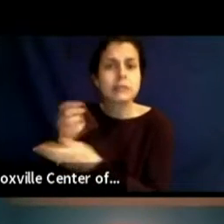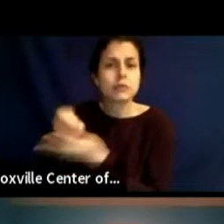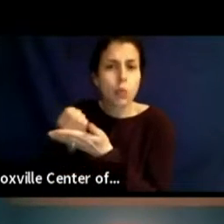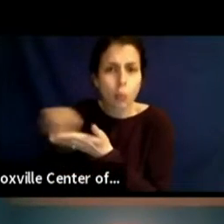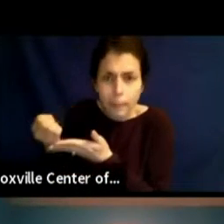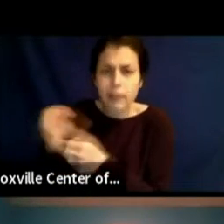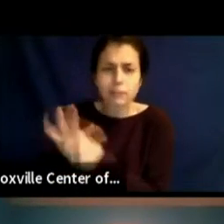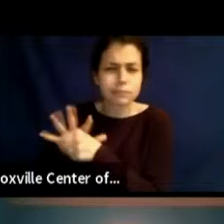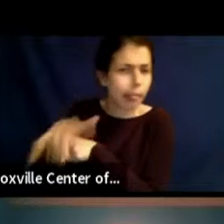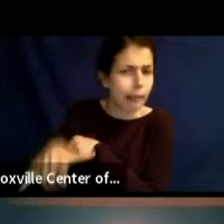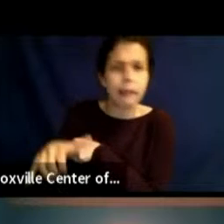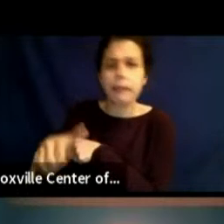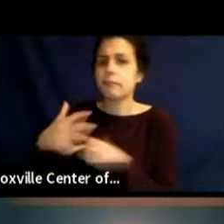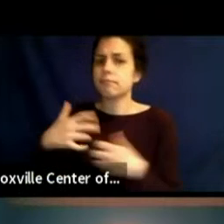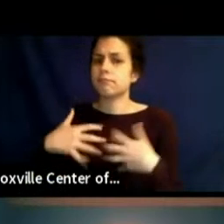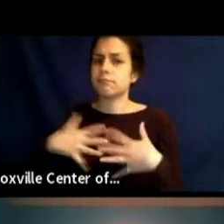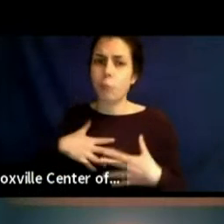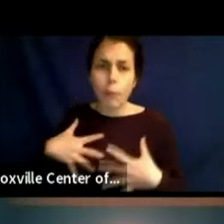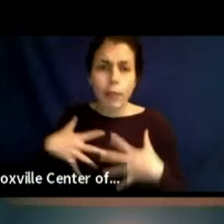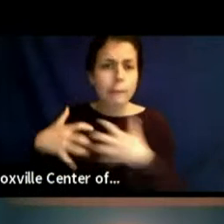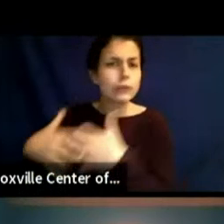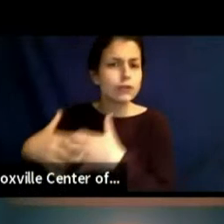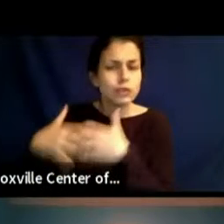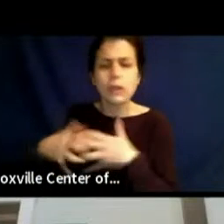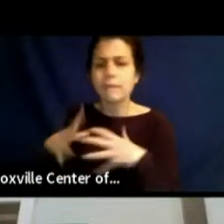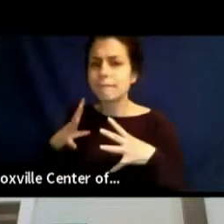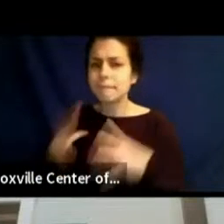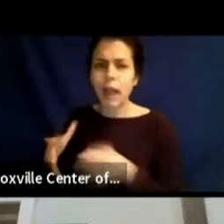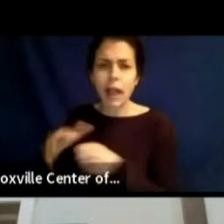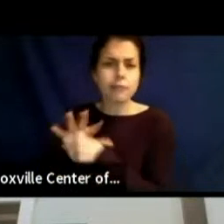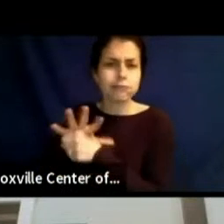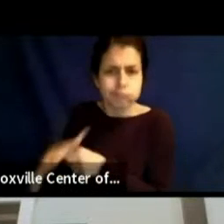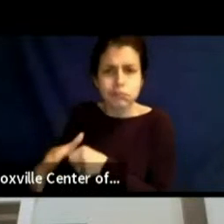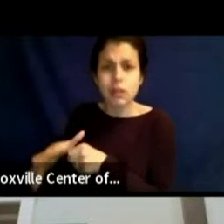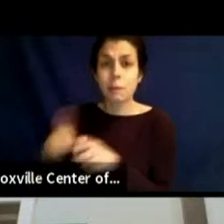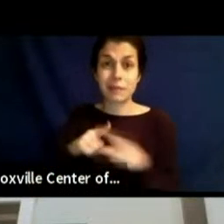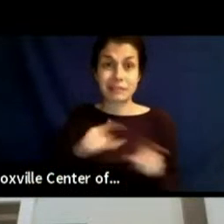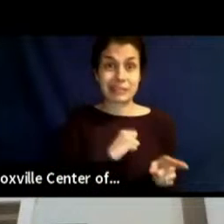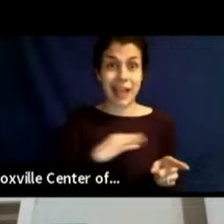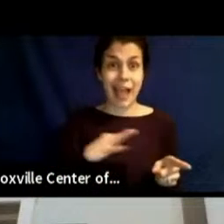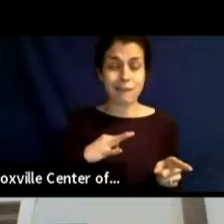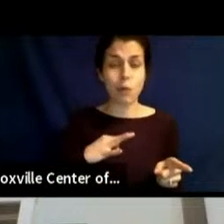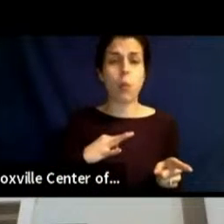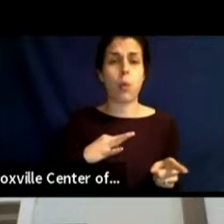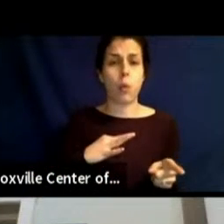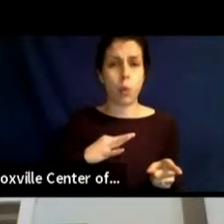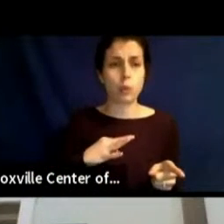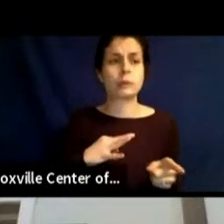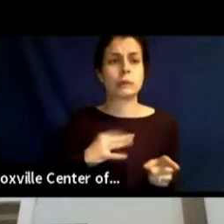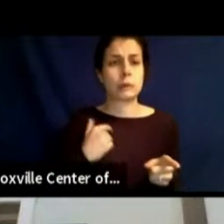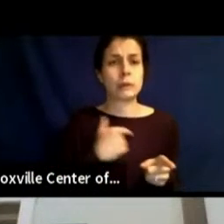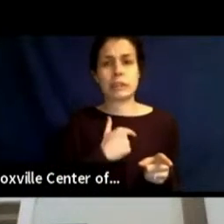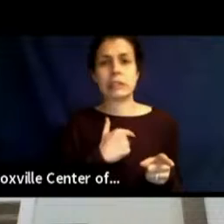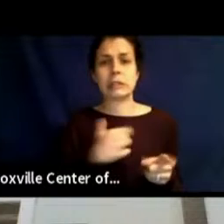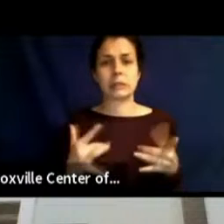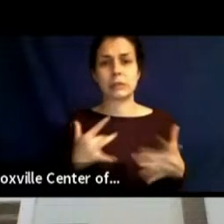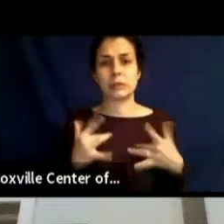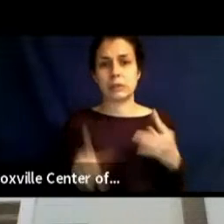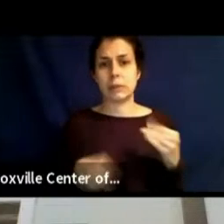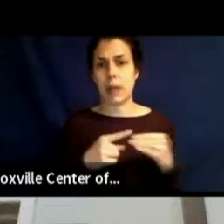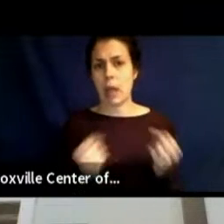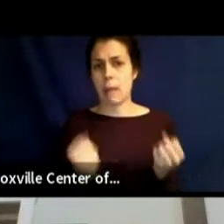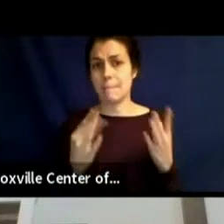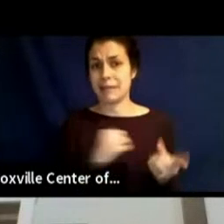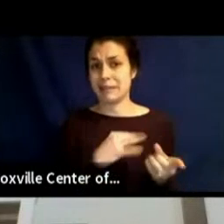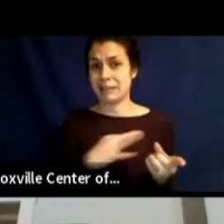on ventilators. The staff is what we think about the most to be able to manage through a